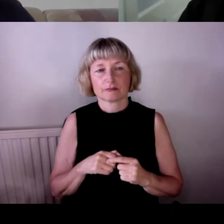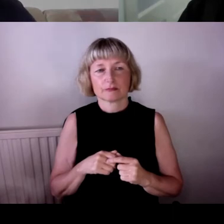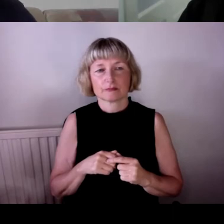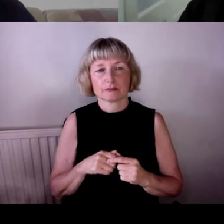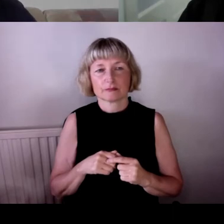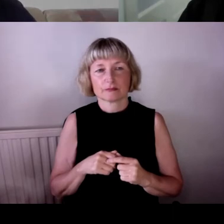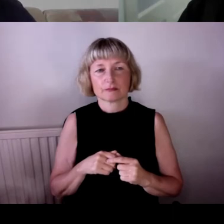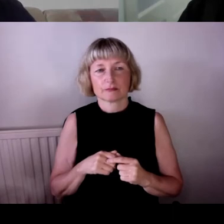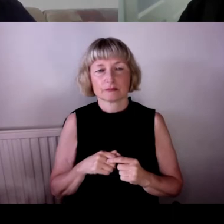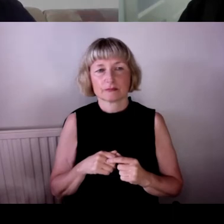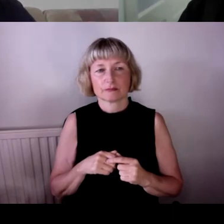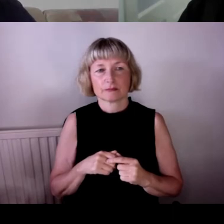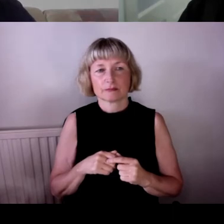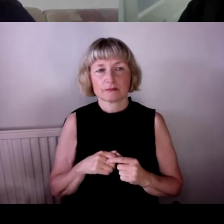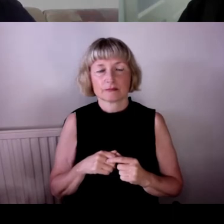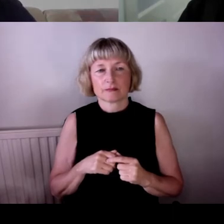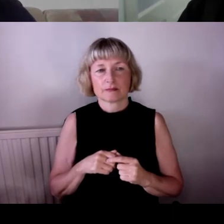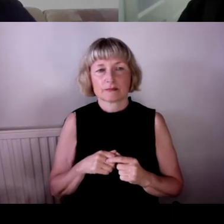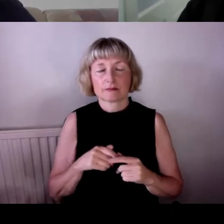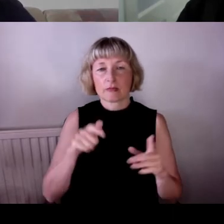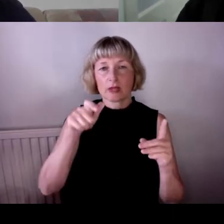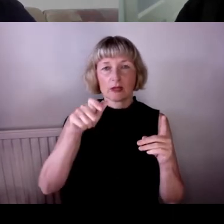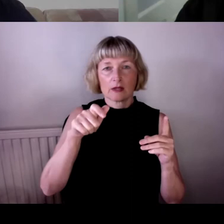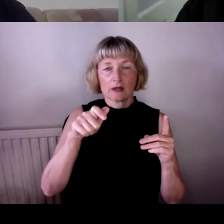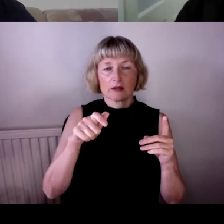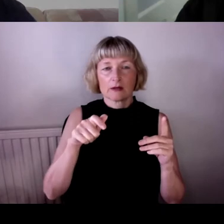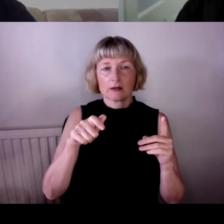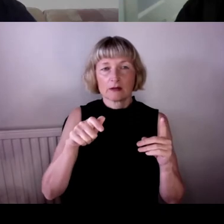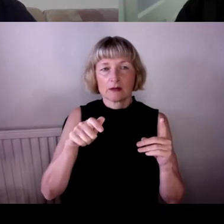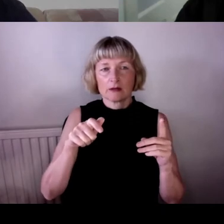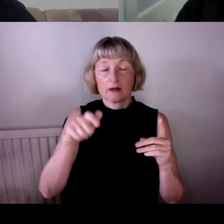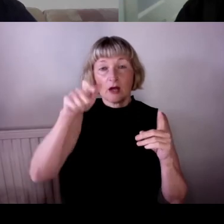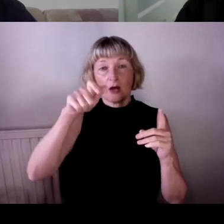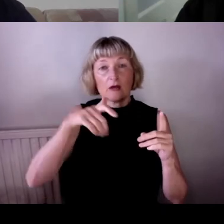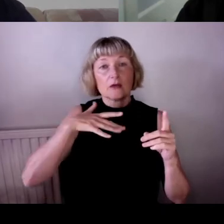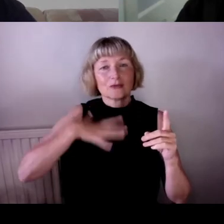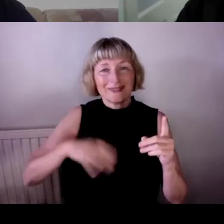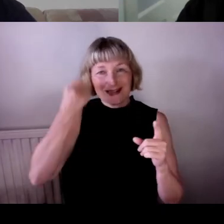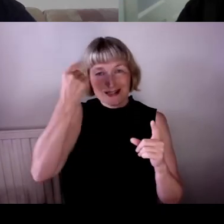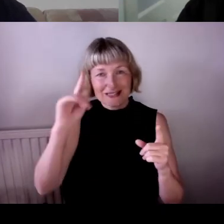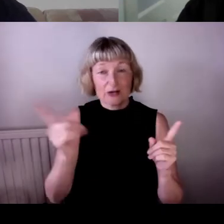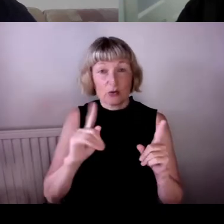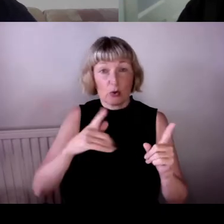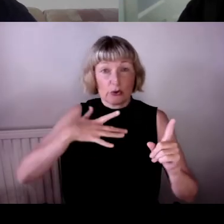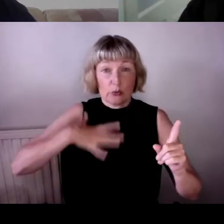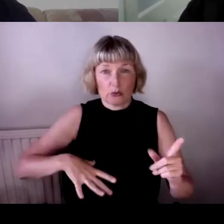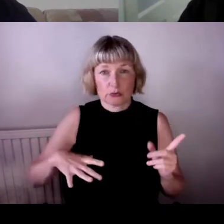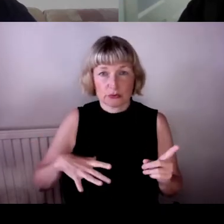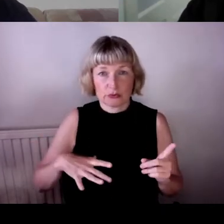says that they want integrated audio description and doesn't understand what it means and then worries that it spoils their